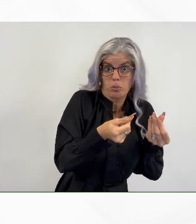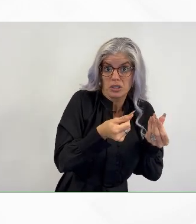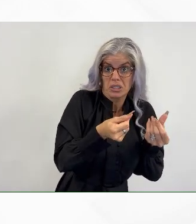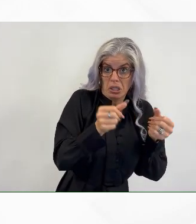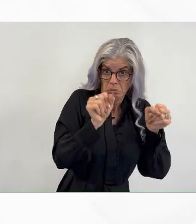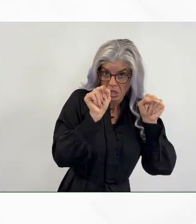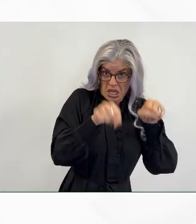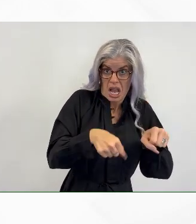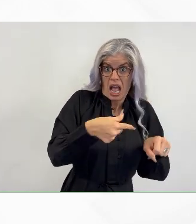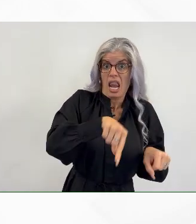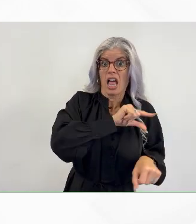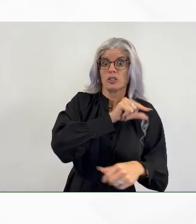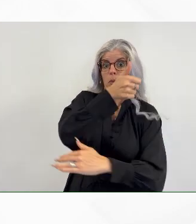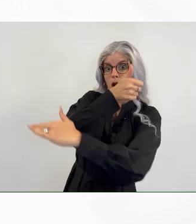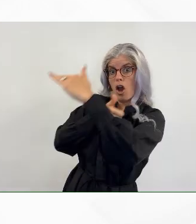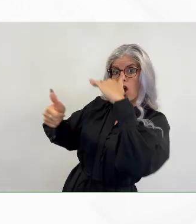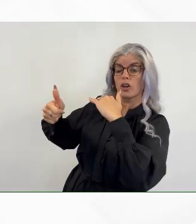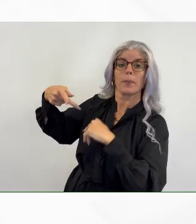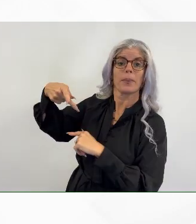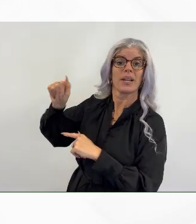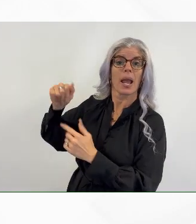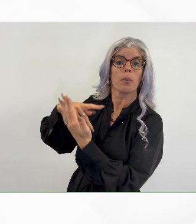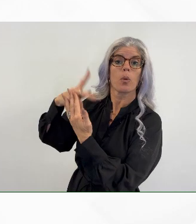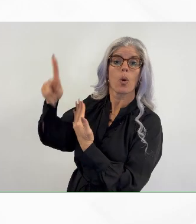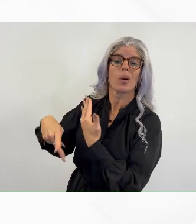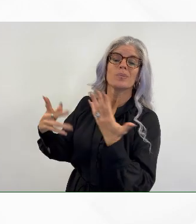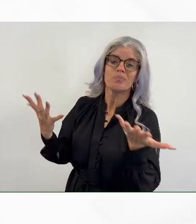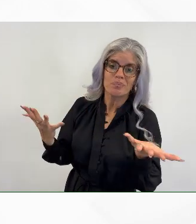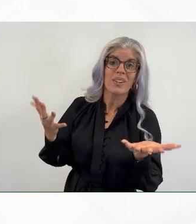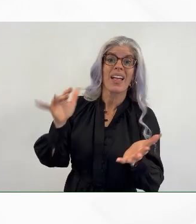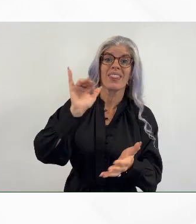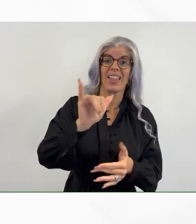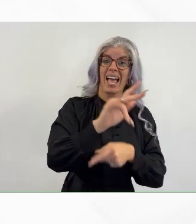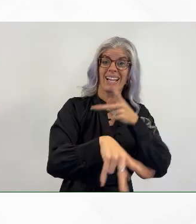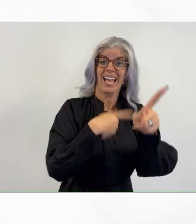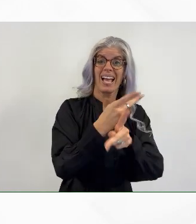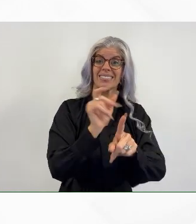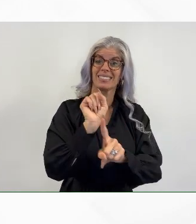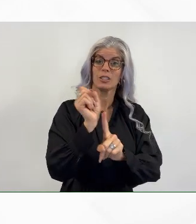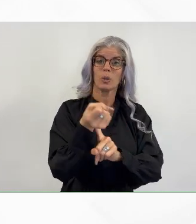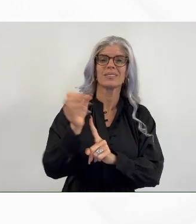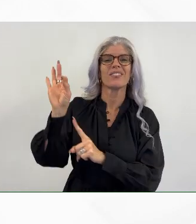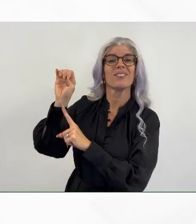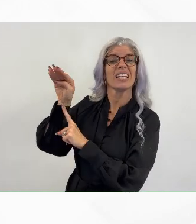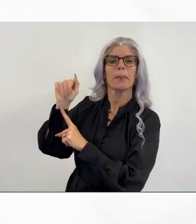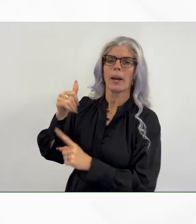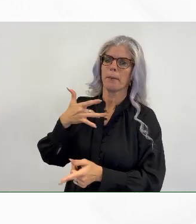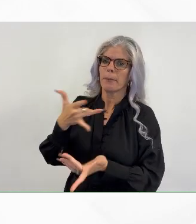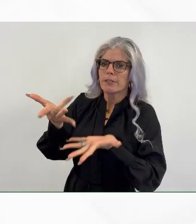There is an approval process for PPDR. You can reference the Papa G version 4 for more information.